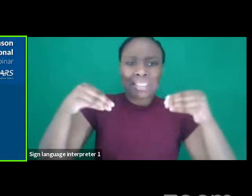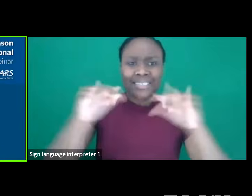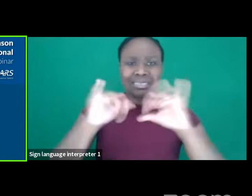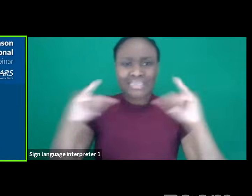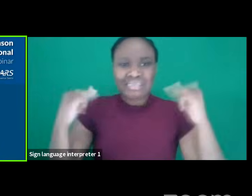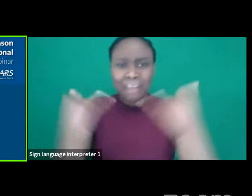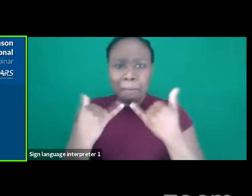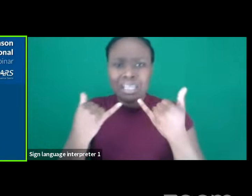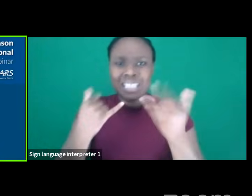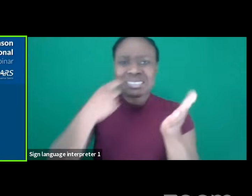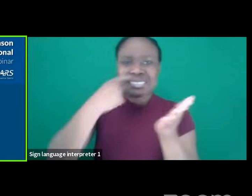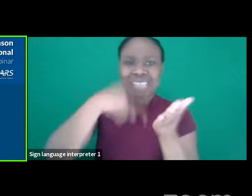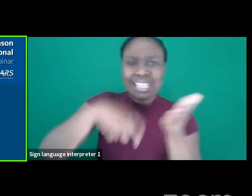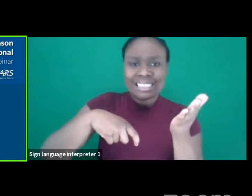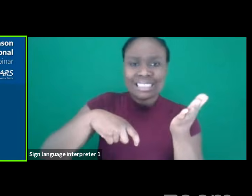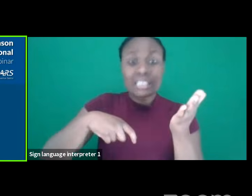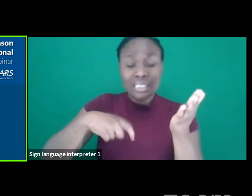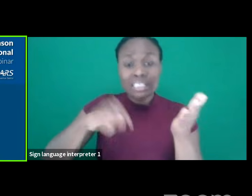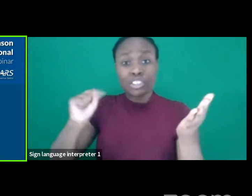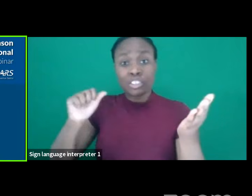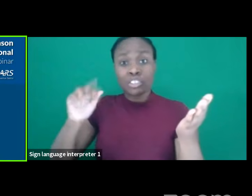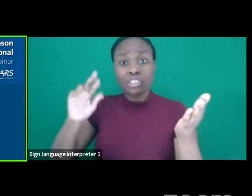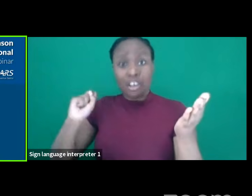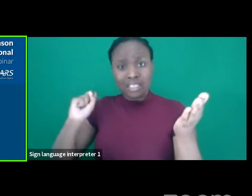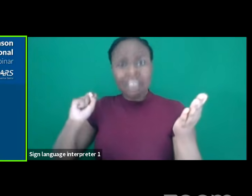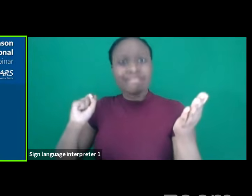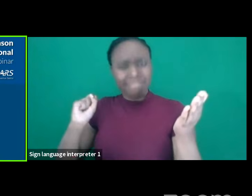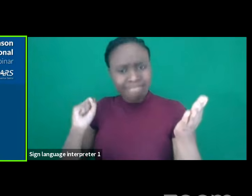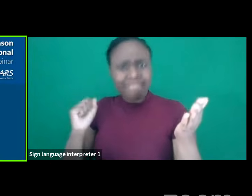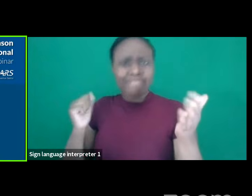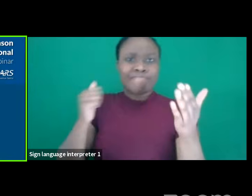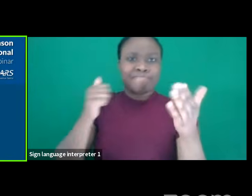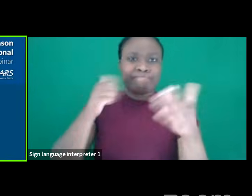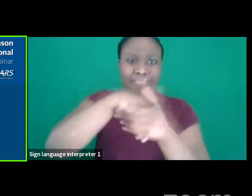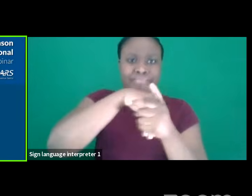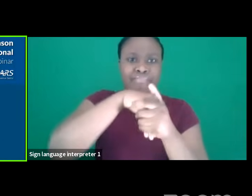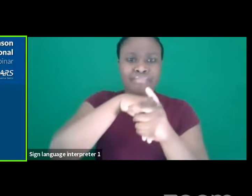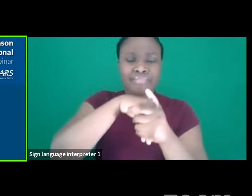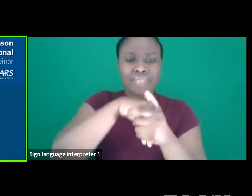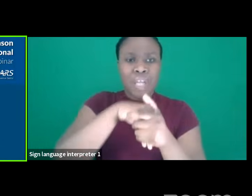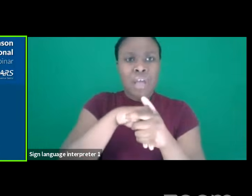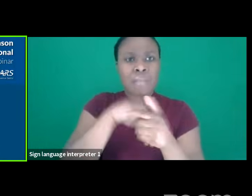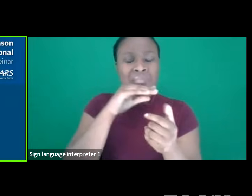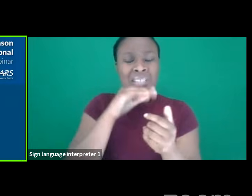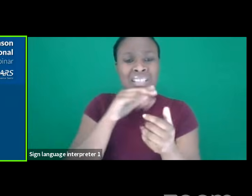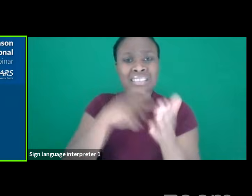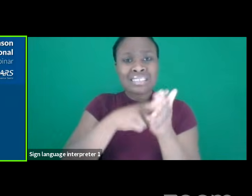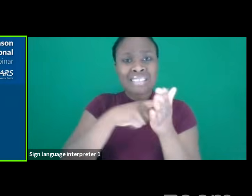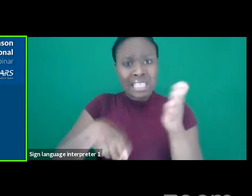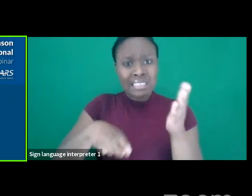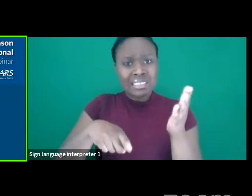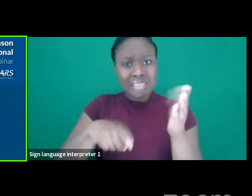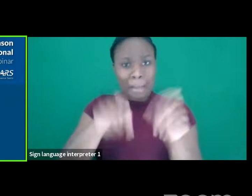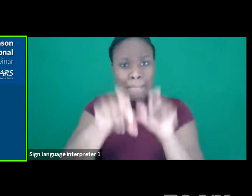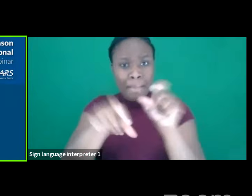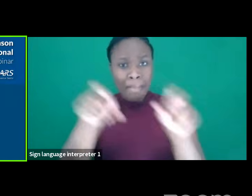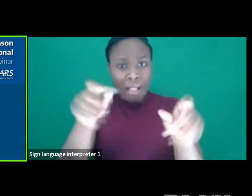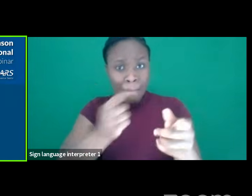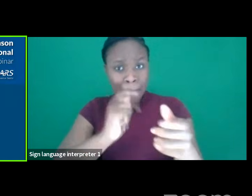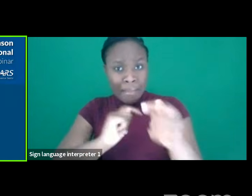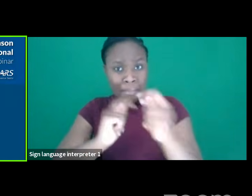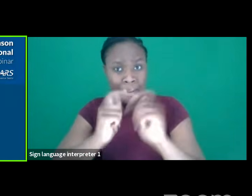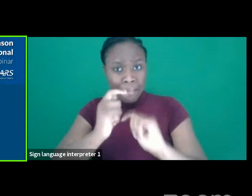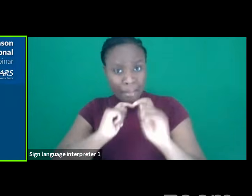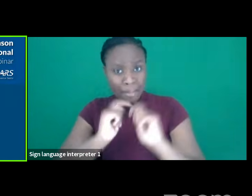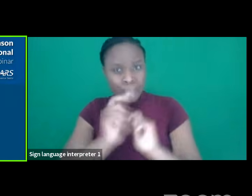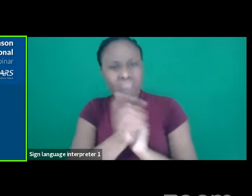belief that the majority of taxpayers are honest and they want to comply with their tax